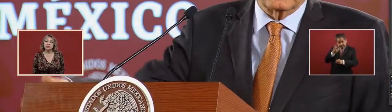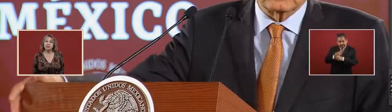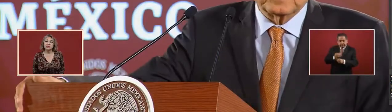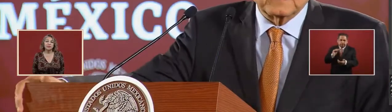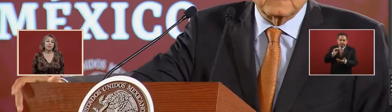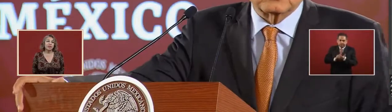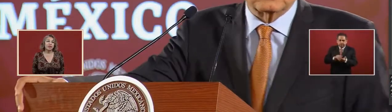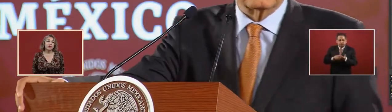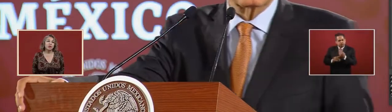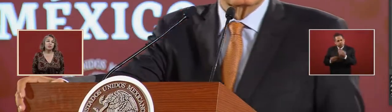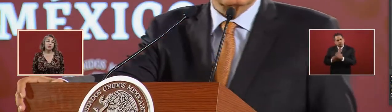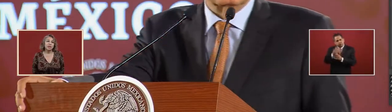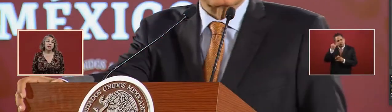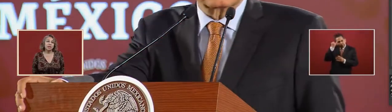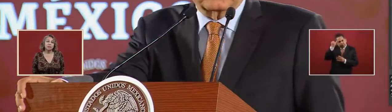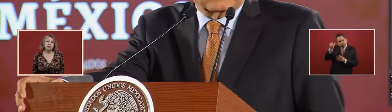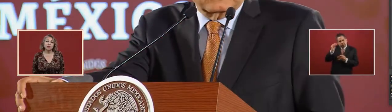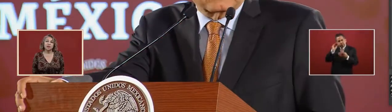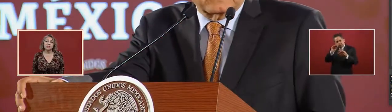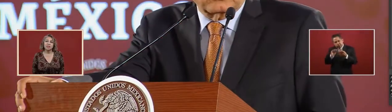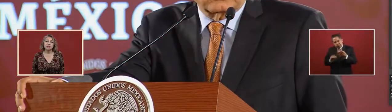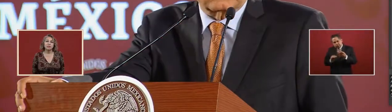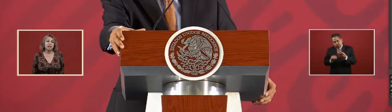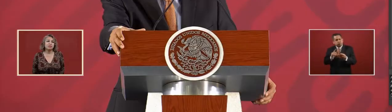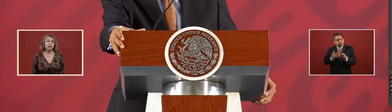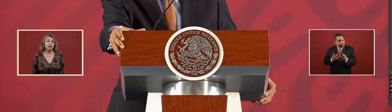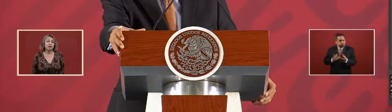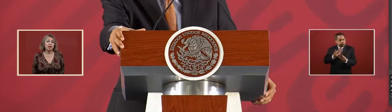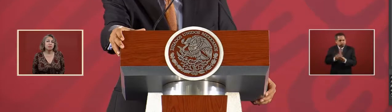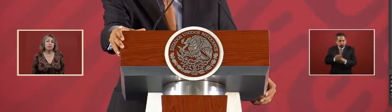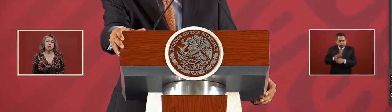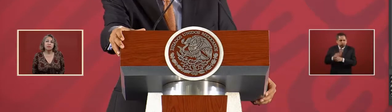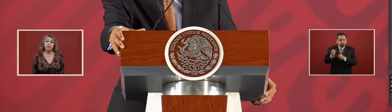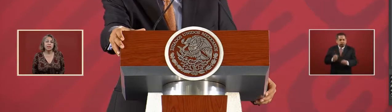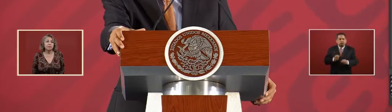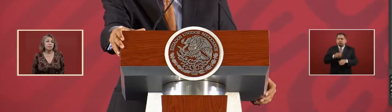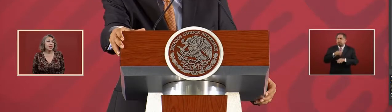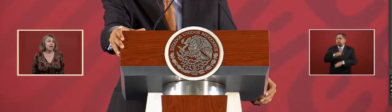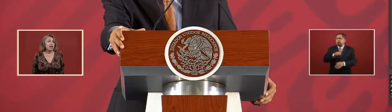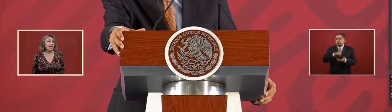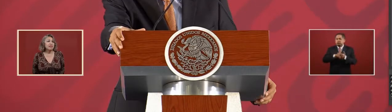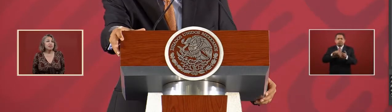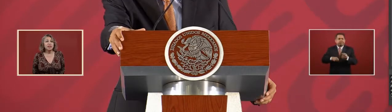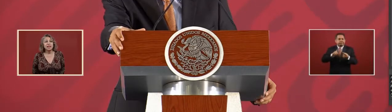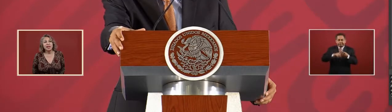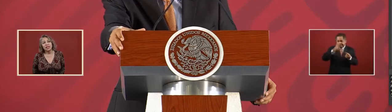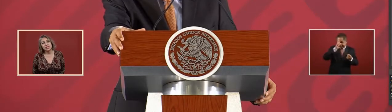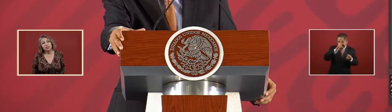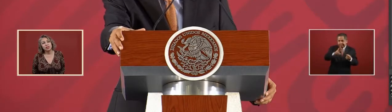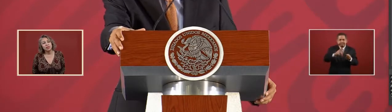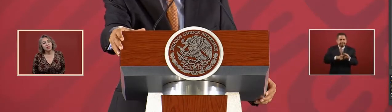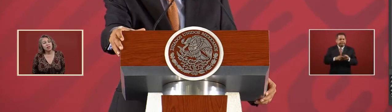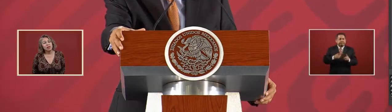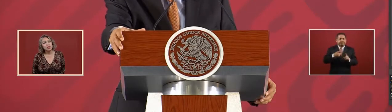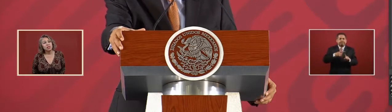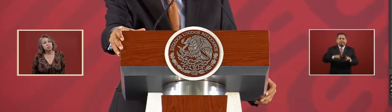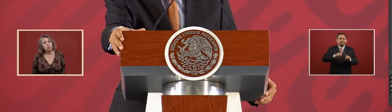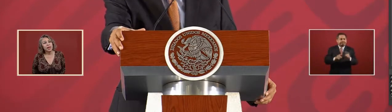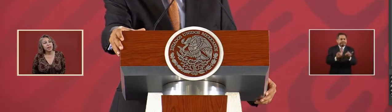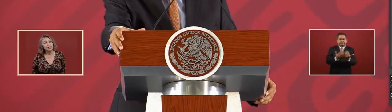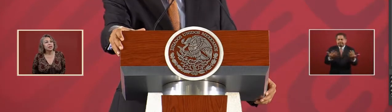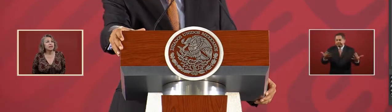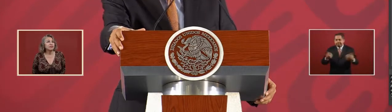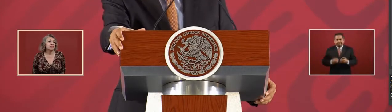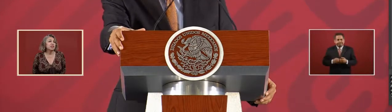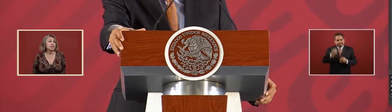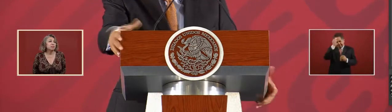introduce, new precepts or concepts, and fortify them. Everything that has to do with